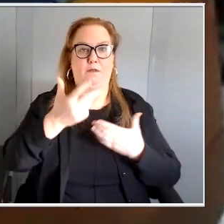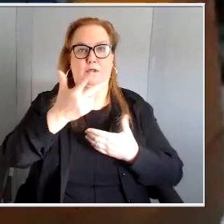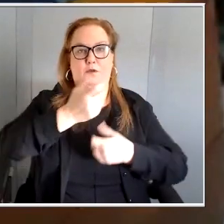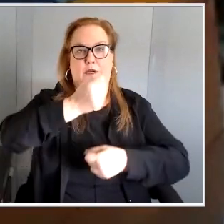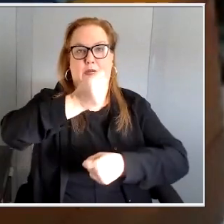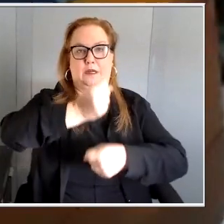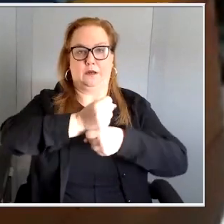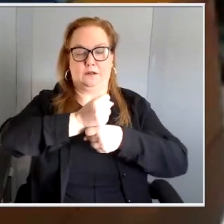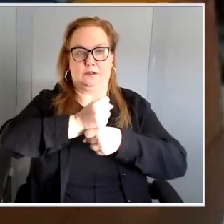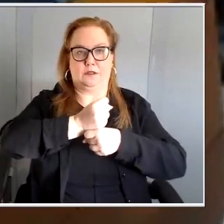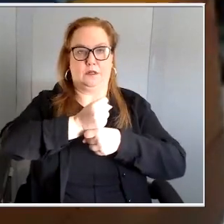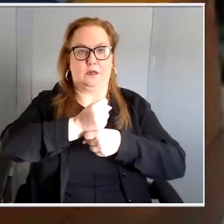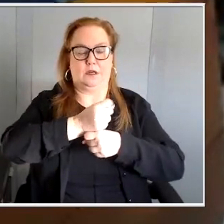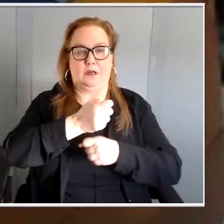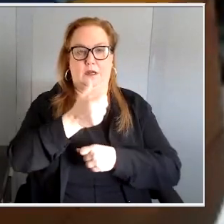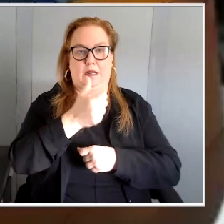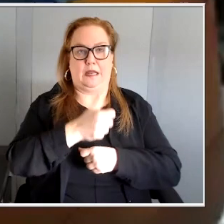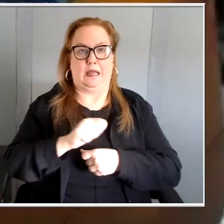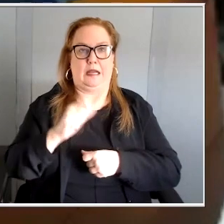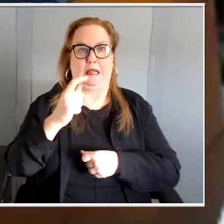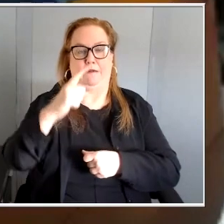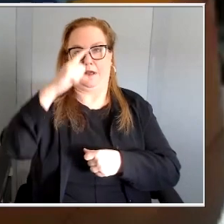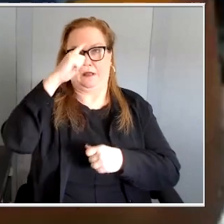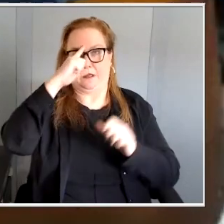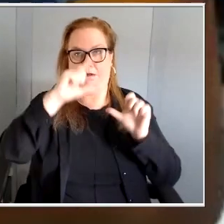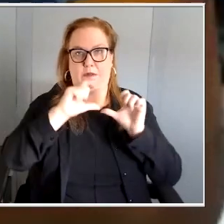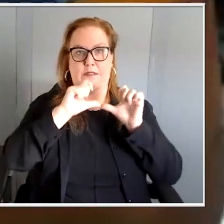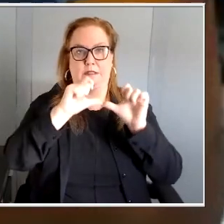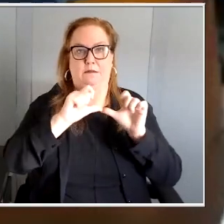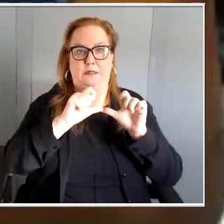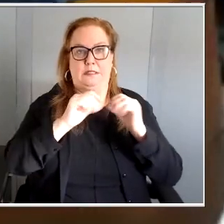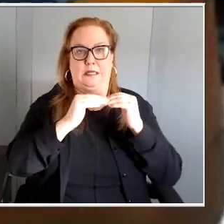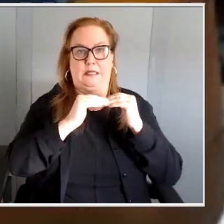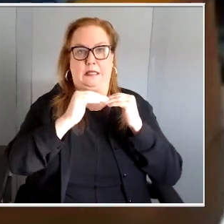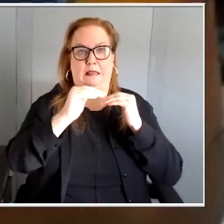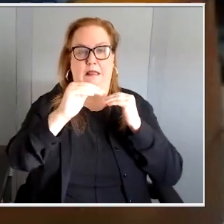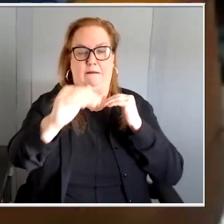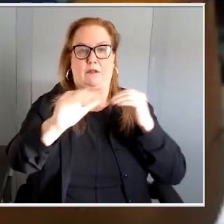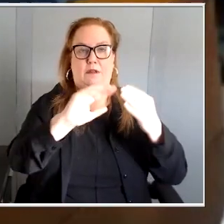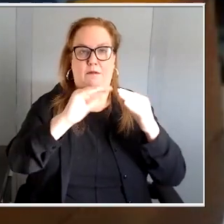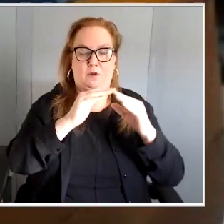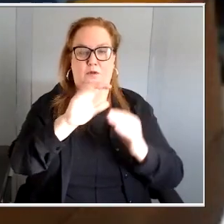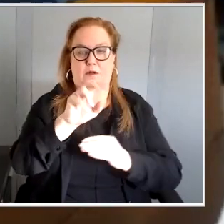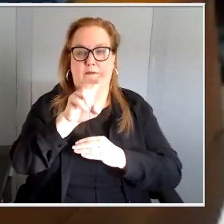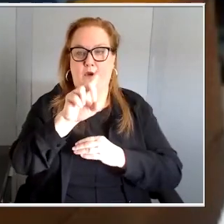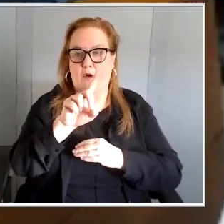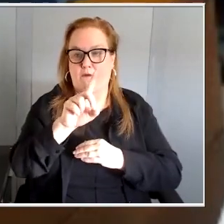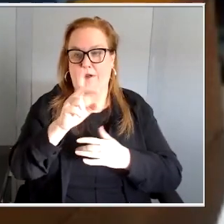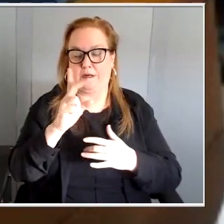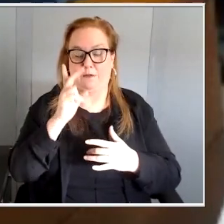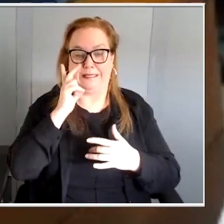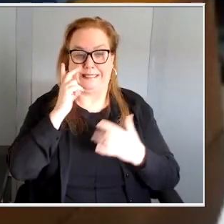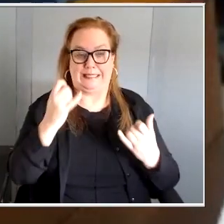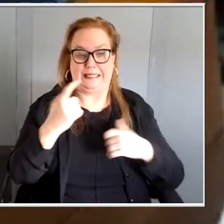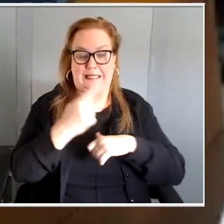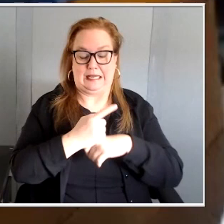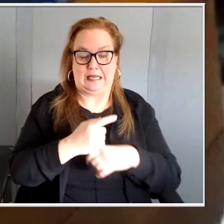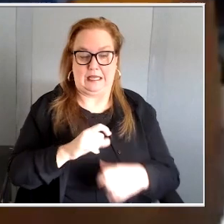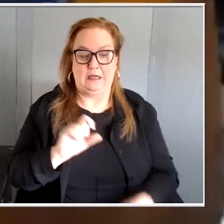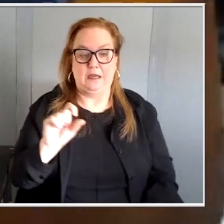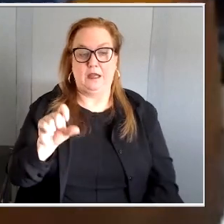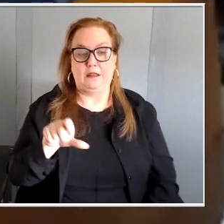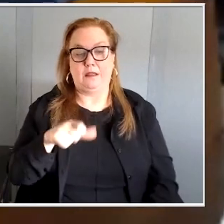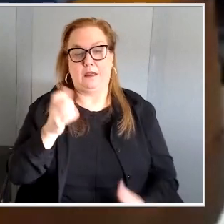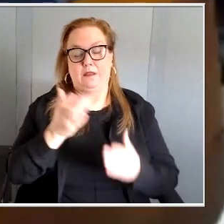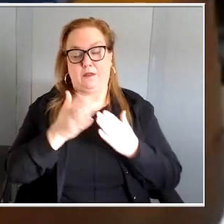this, and I don't think any of us ever dreamed that we would still be seeing the level of cases that we're seeing today. And then the other thing that,